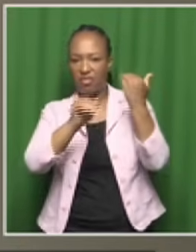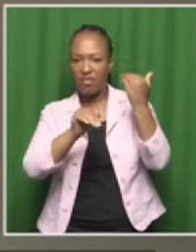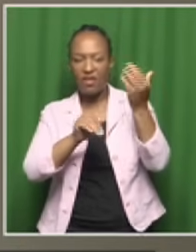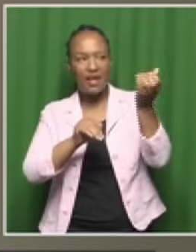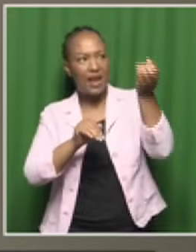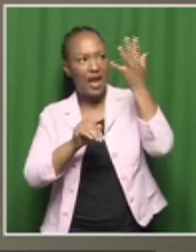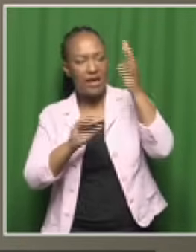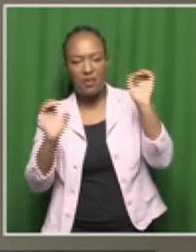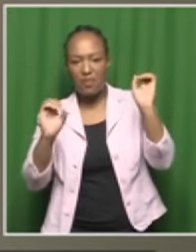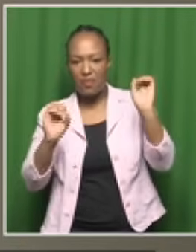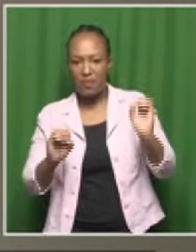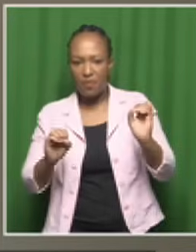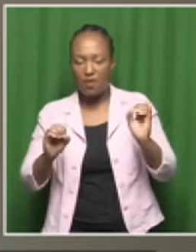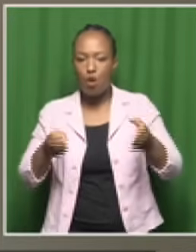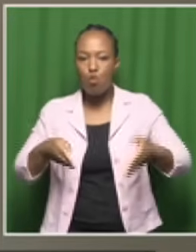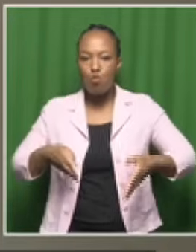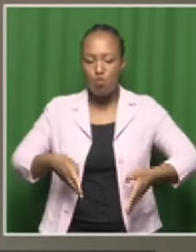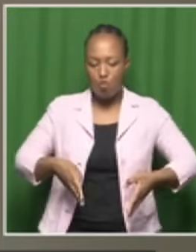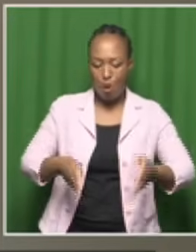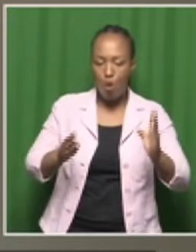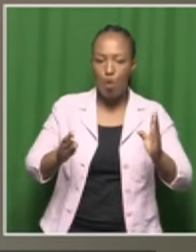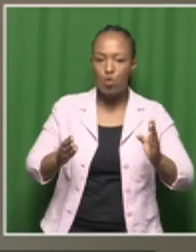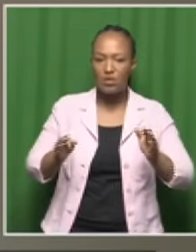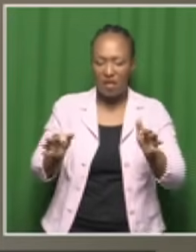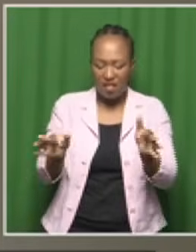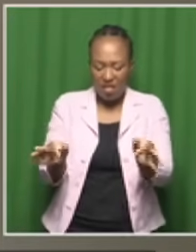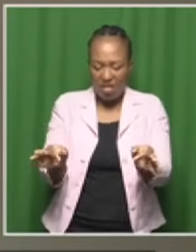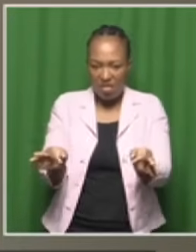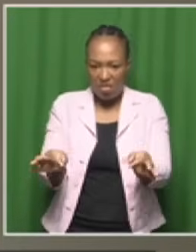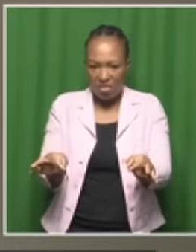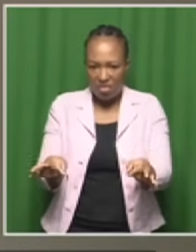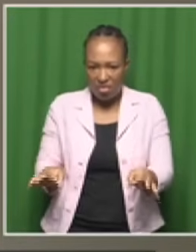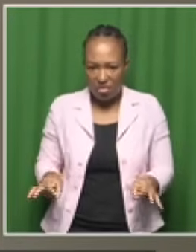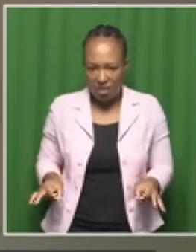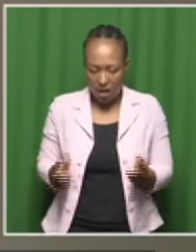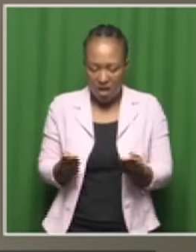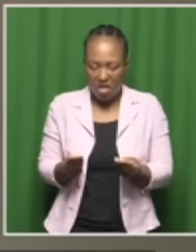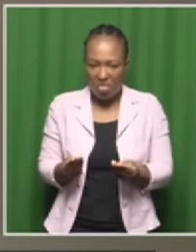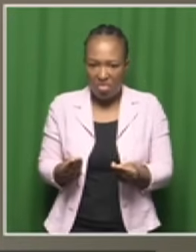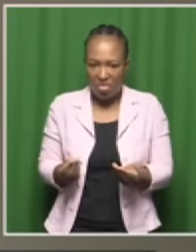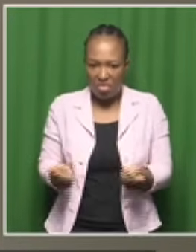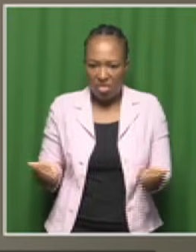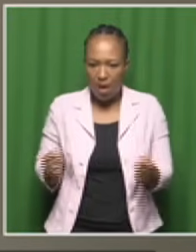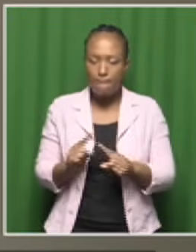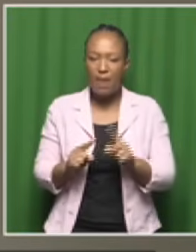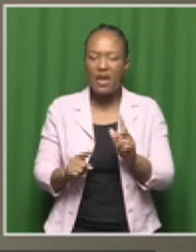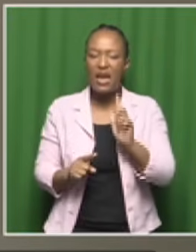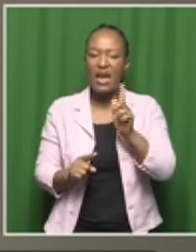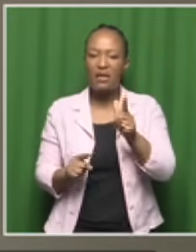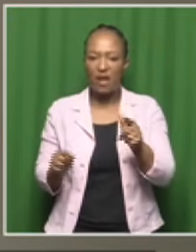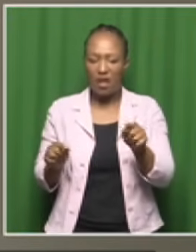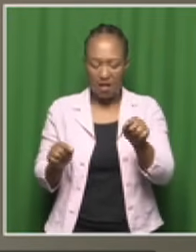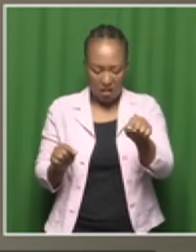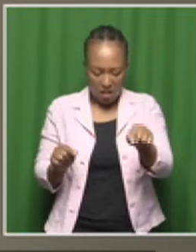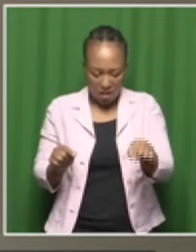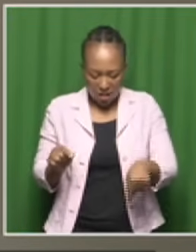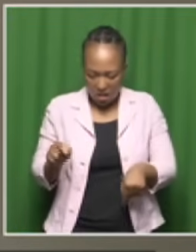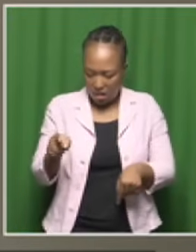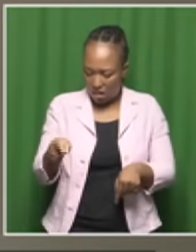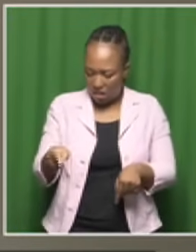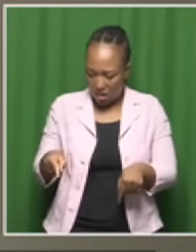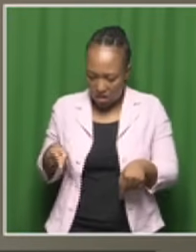We see road markings disappearing and not being maintained. We do see also road signage not